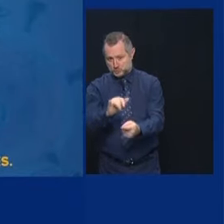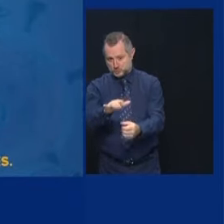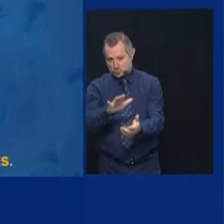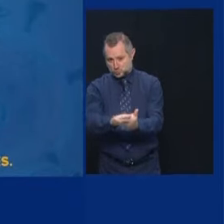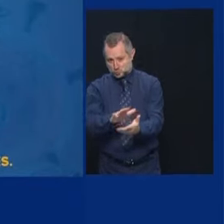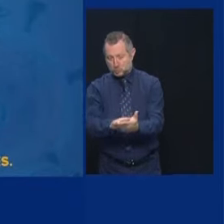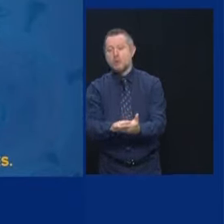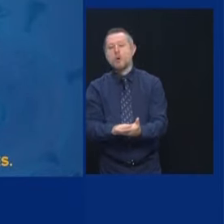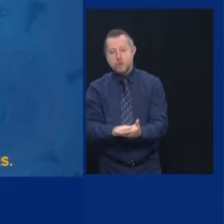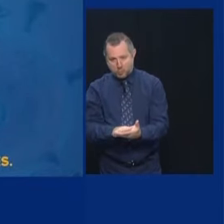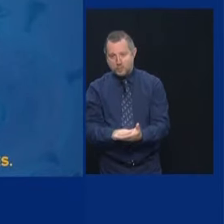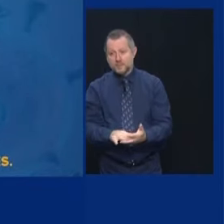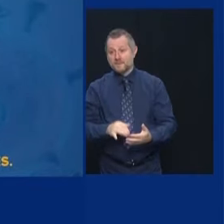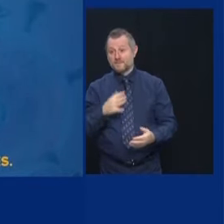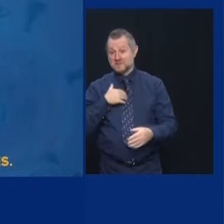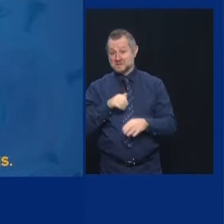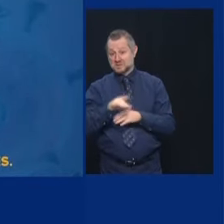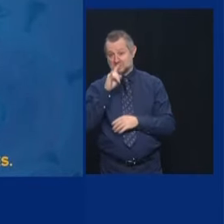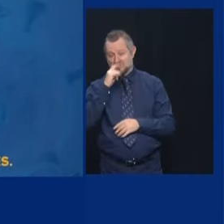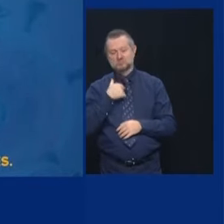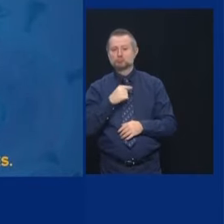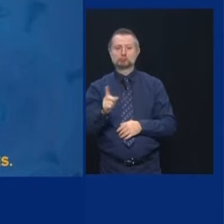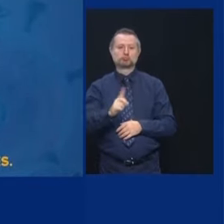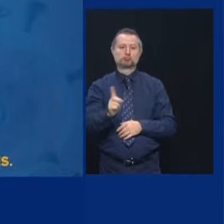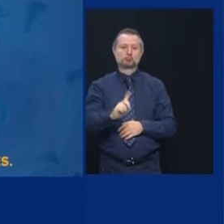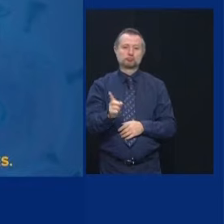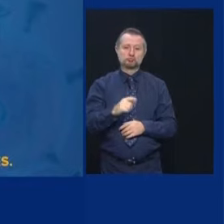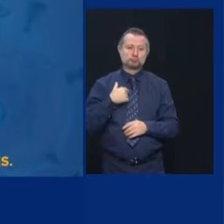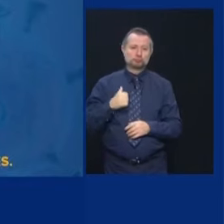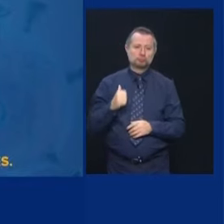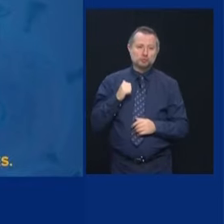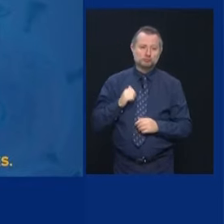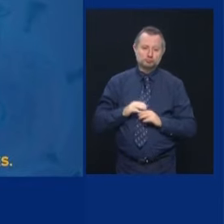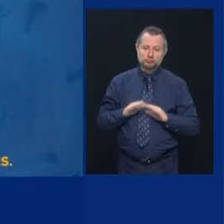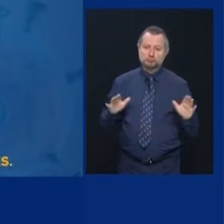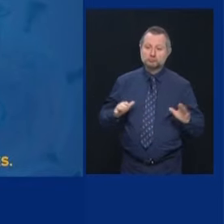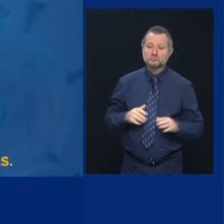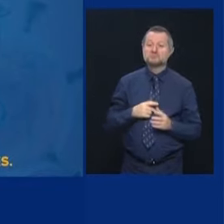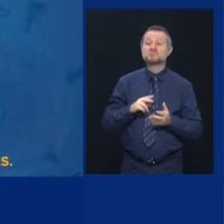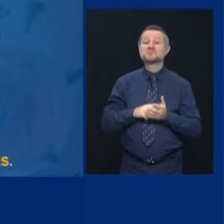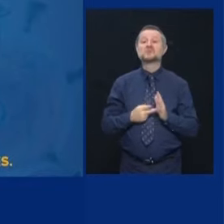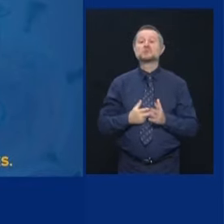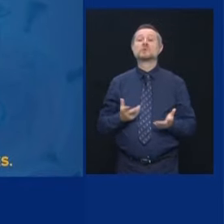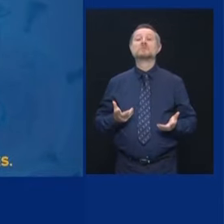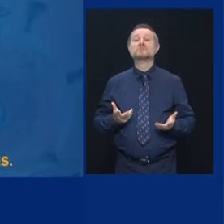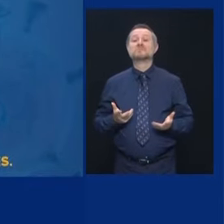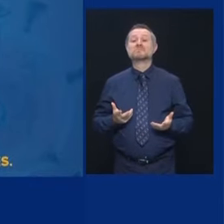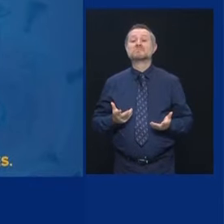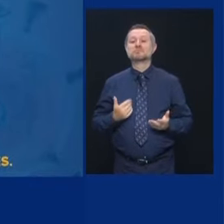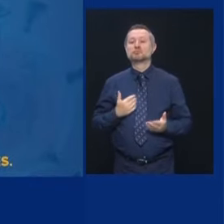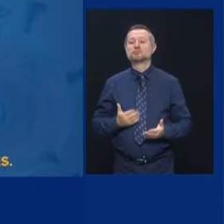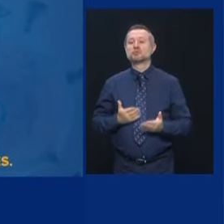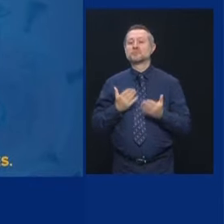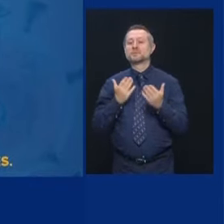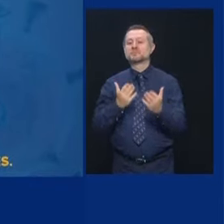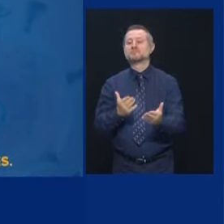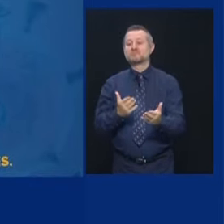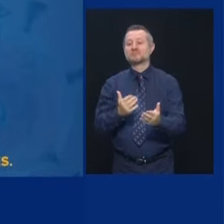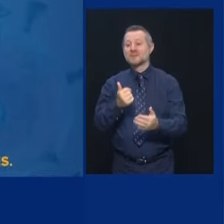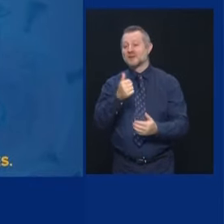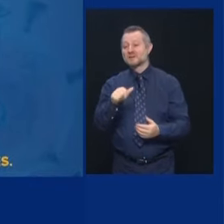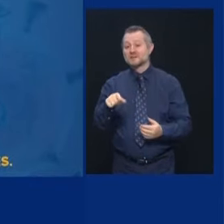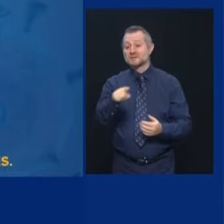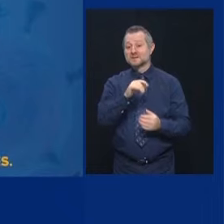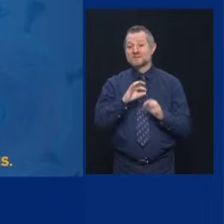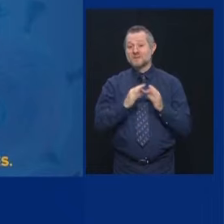send my child. I am not going to recommend or allow any New York City family